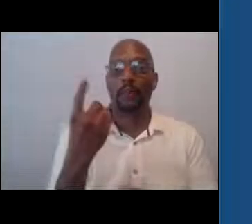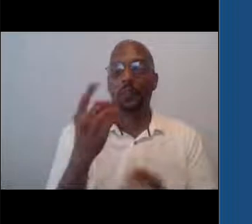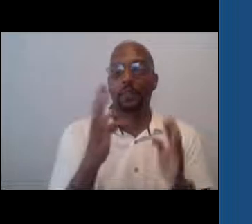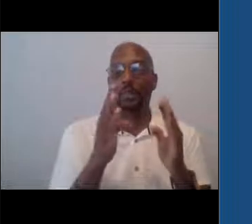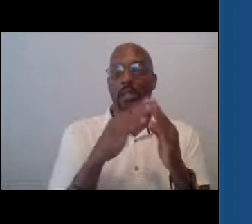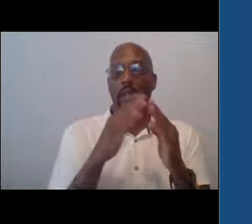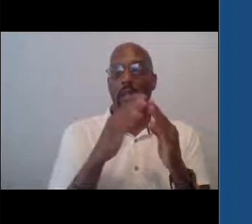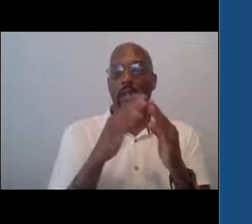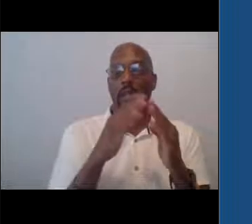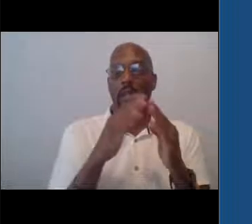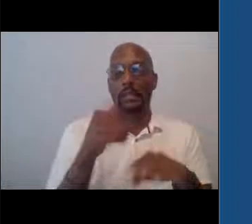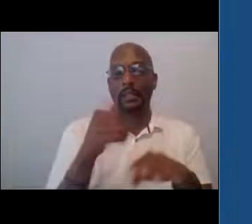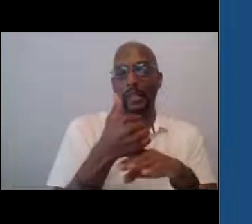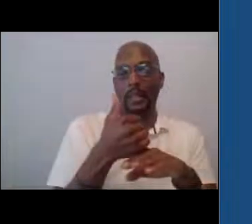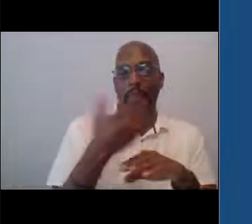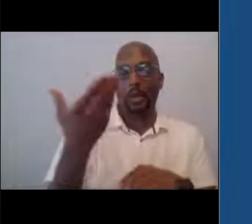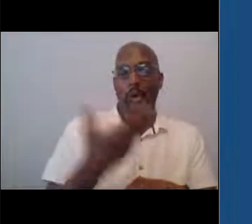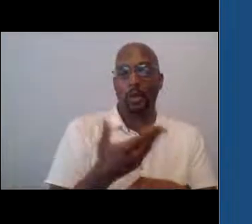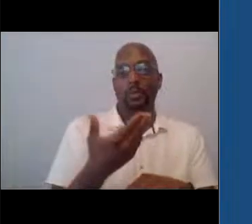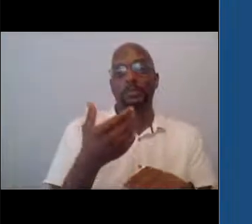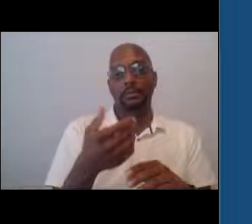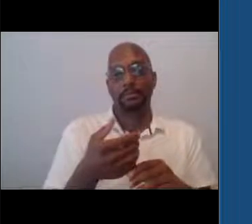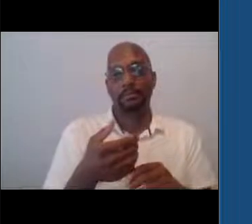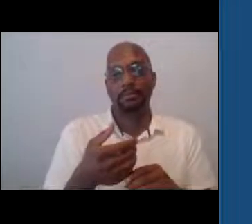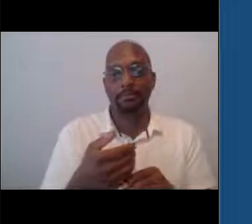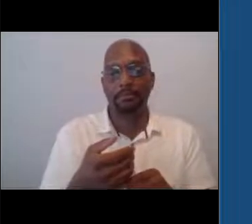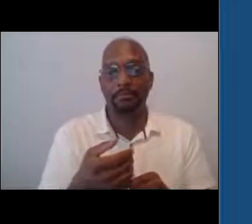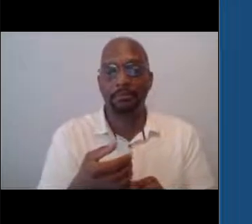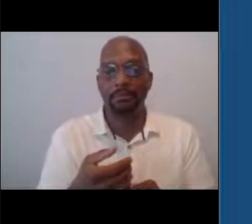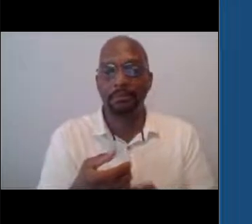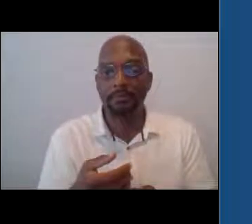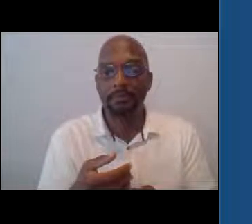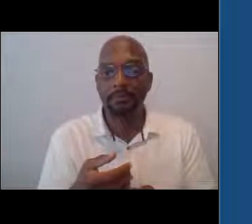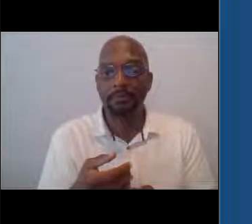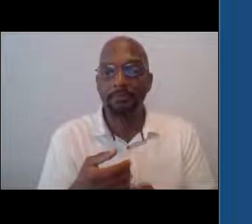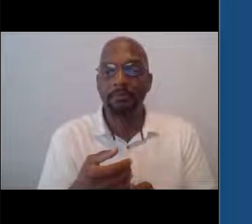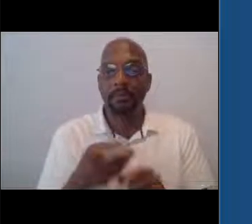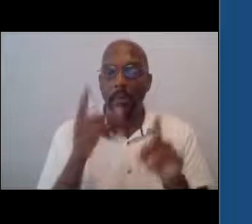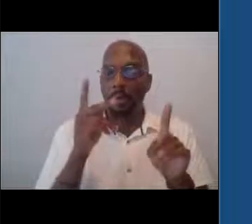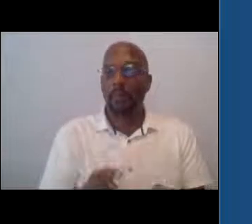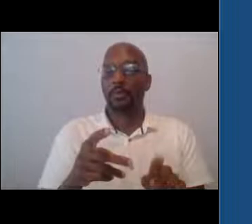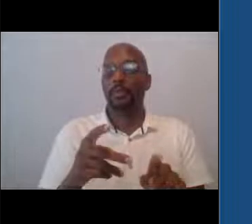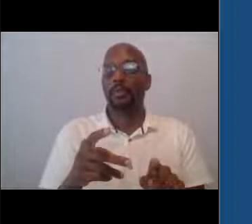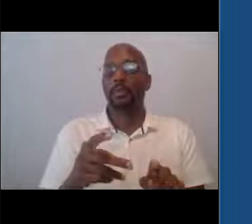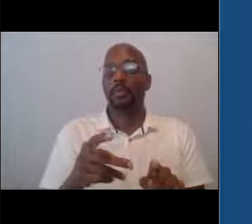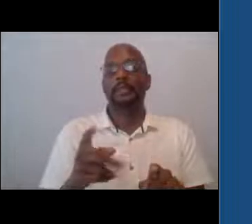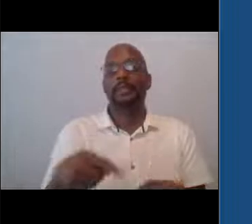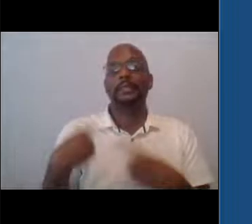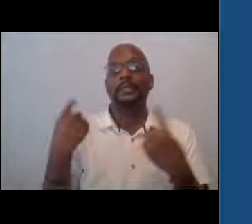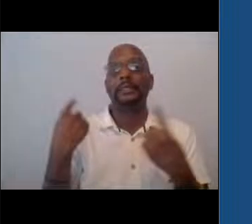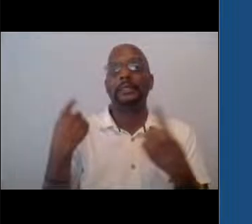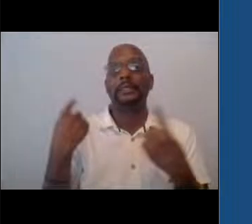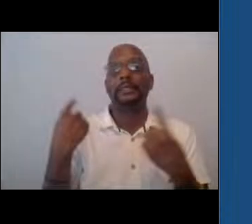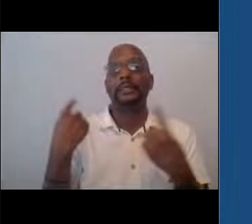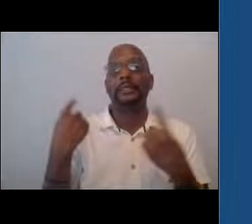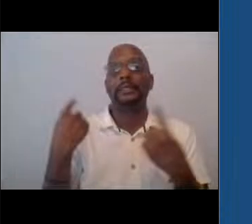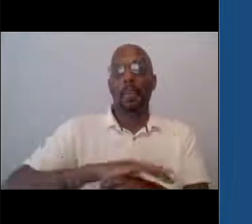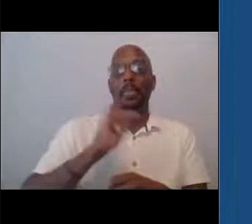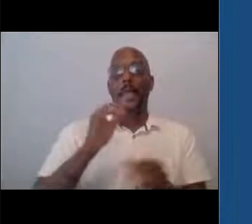been hosted coming out of in person, coming out of COVID. But the conference was a